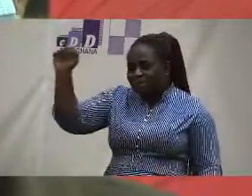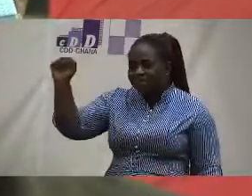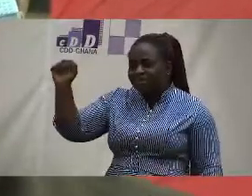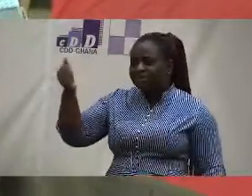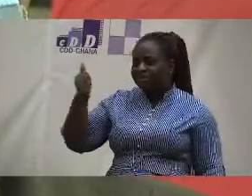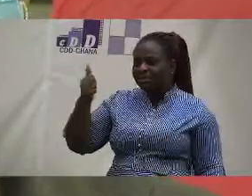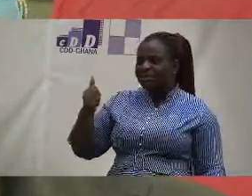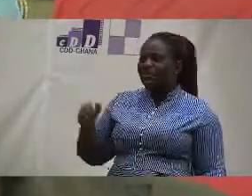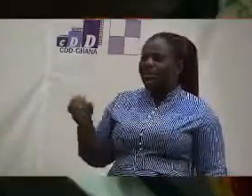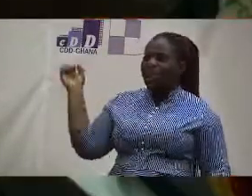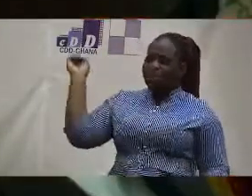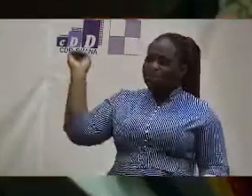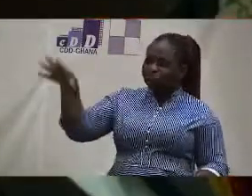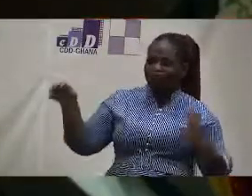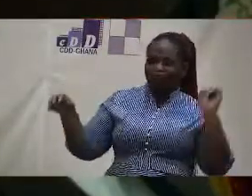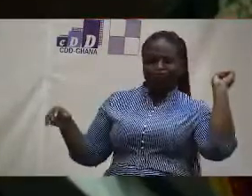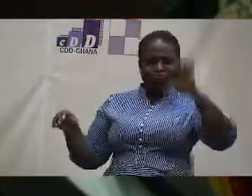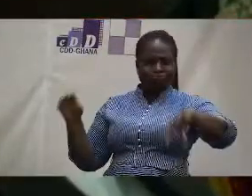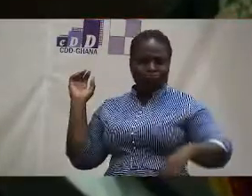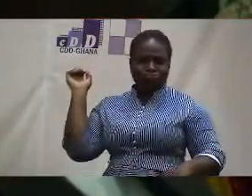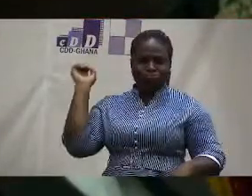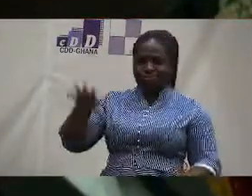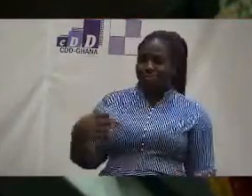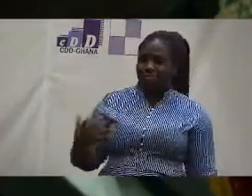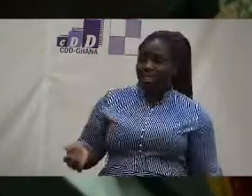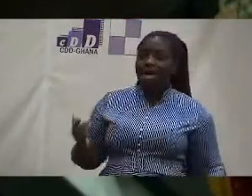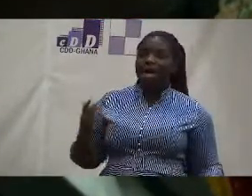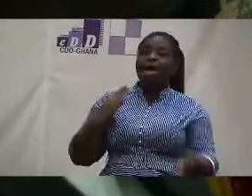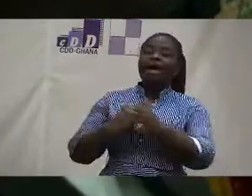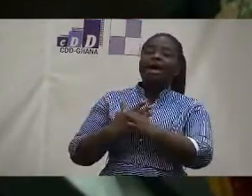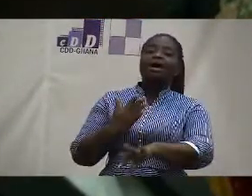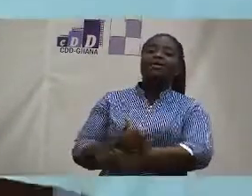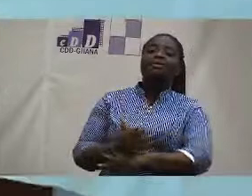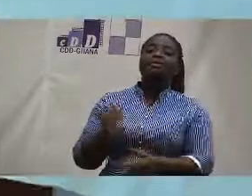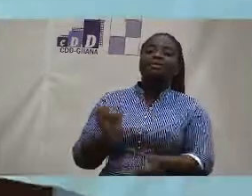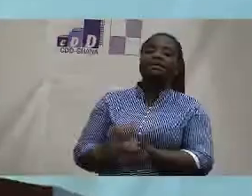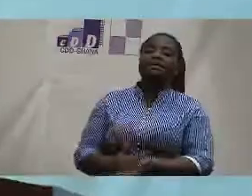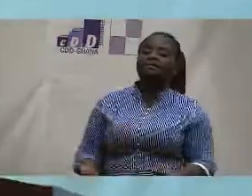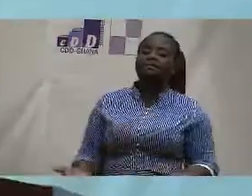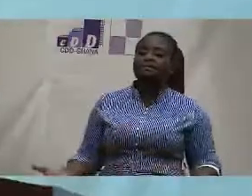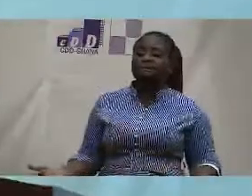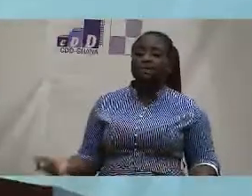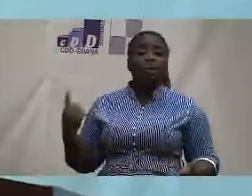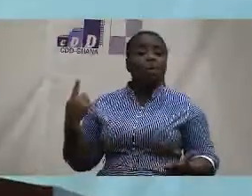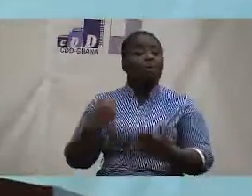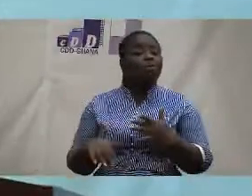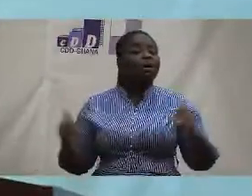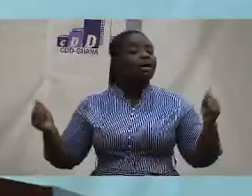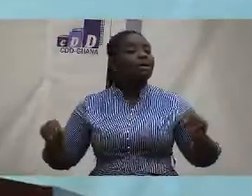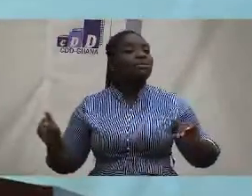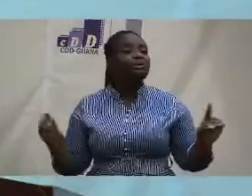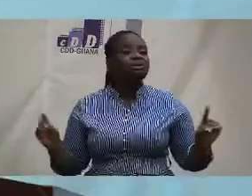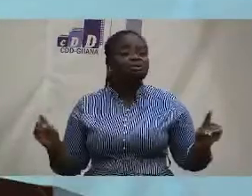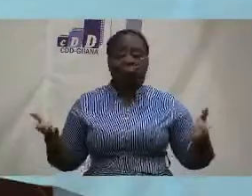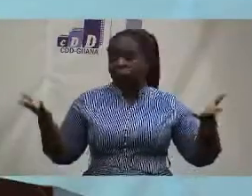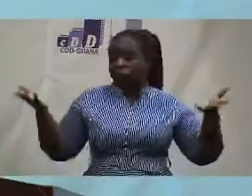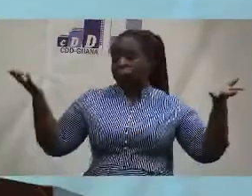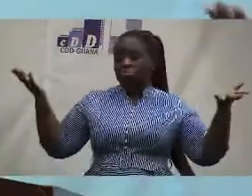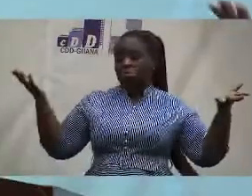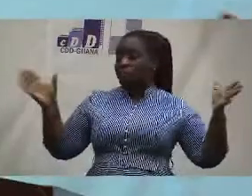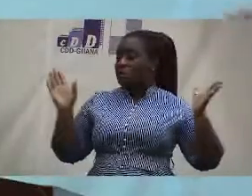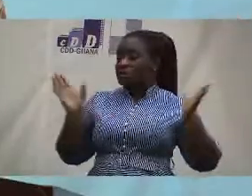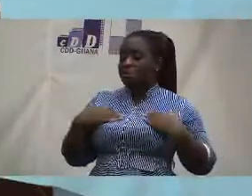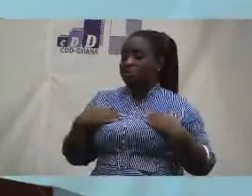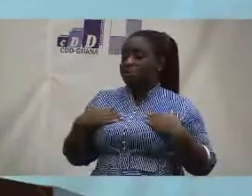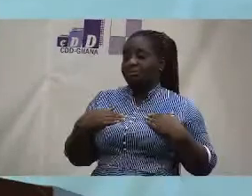regime, they were posting it on social media. And after that, it was more like, what can we do? They've already been